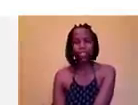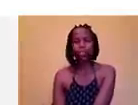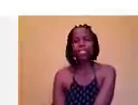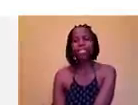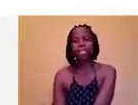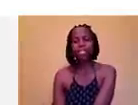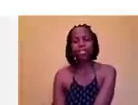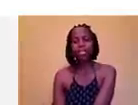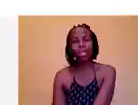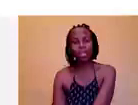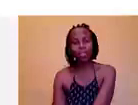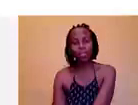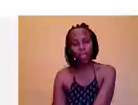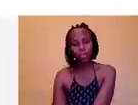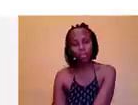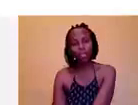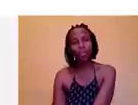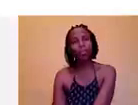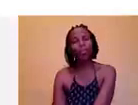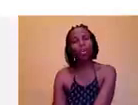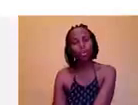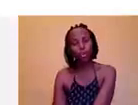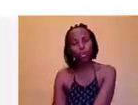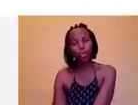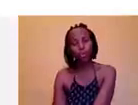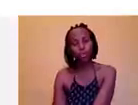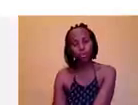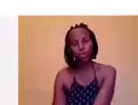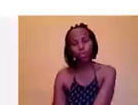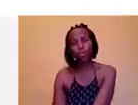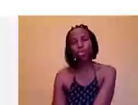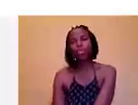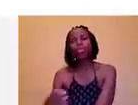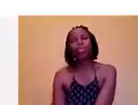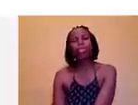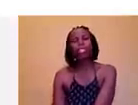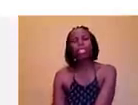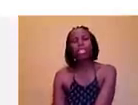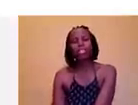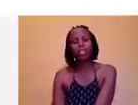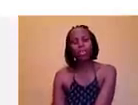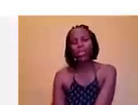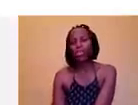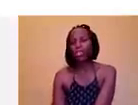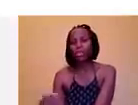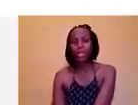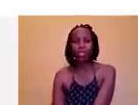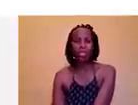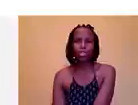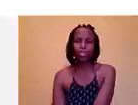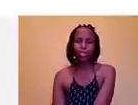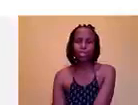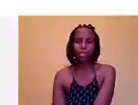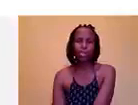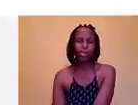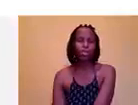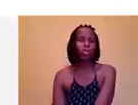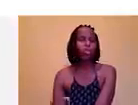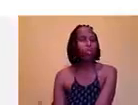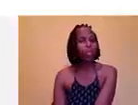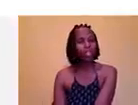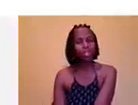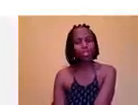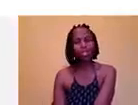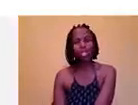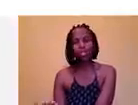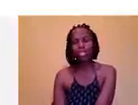the question, we send it to the relevant people, and we will copy you when we do so. So please send us your queries, whatever issues you might be going